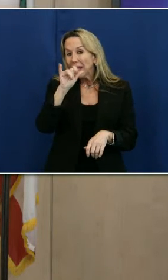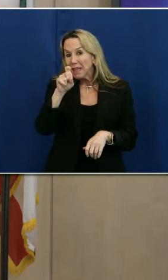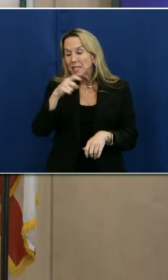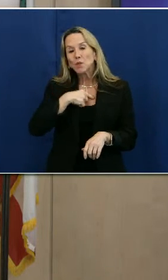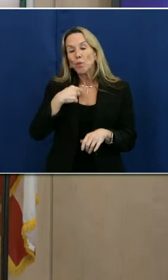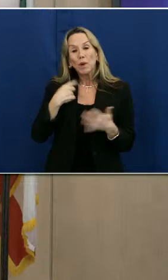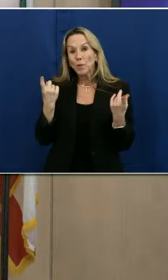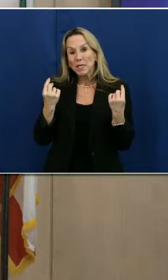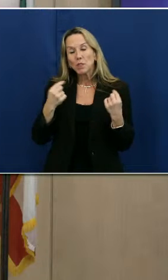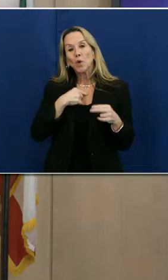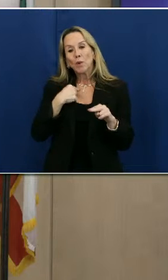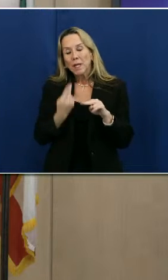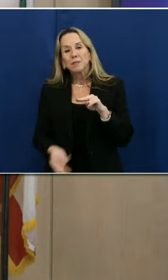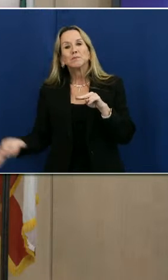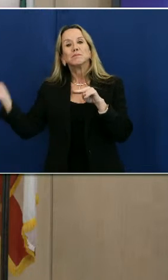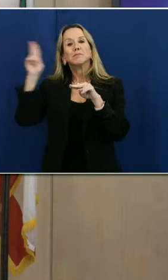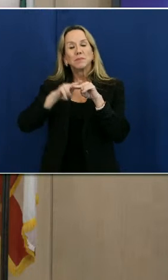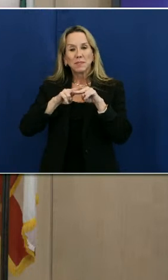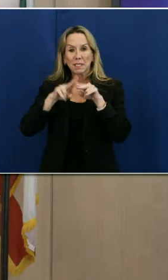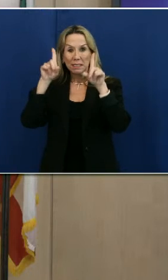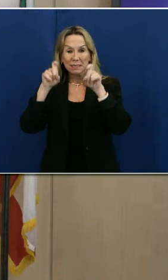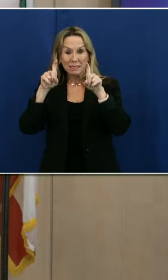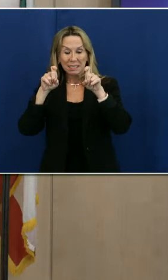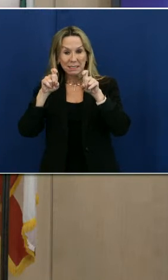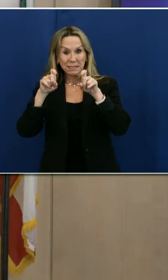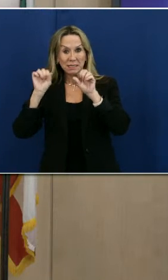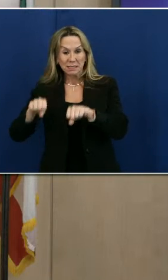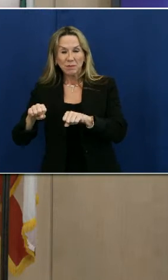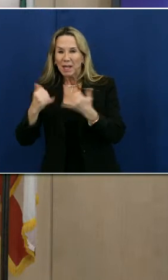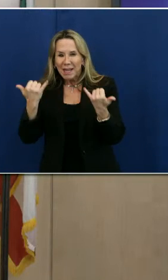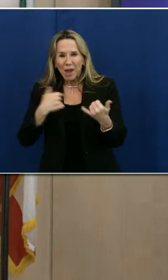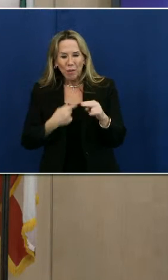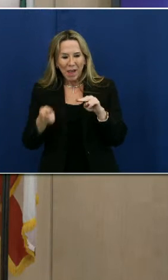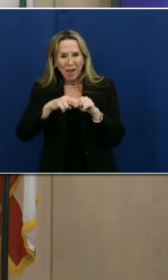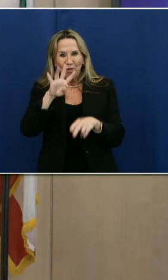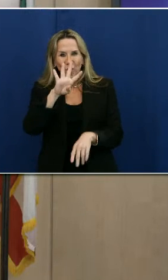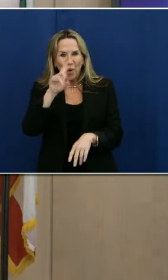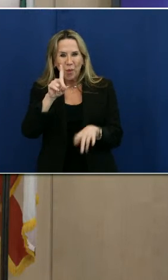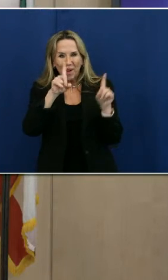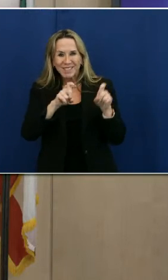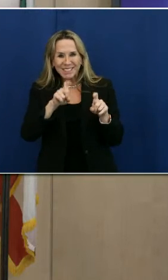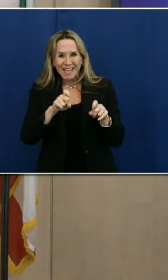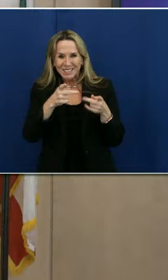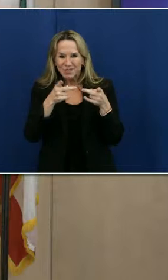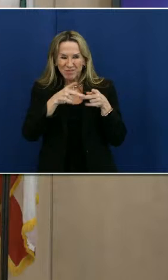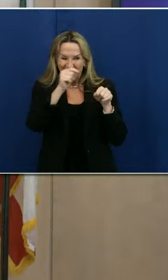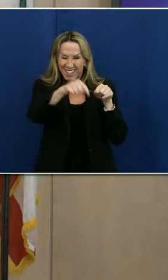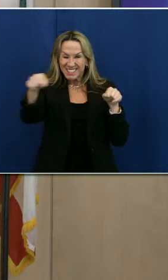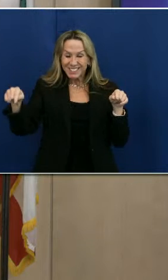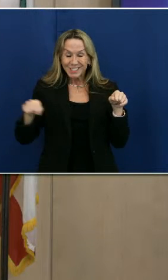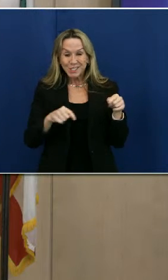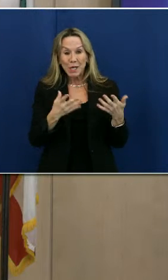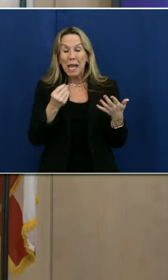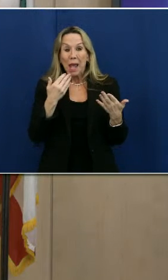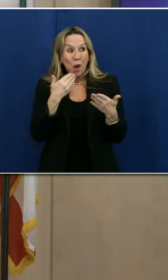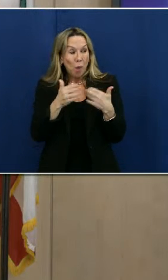capability. We're going to go to 41 testing sites. We're right now averaging about 2,000 tests a day with